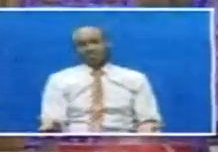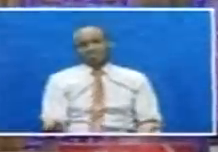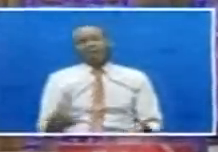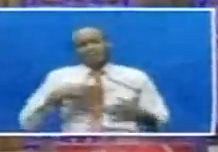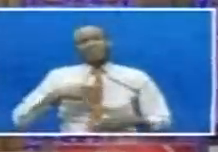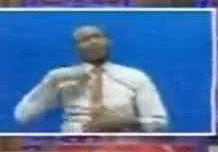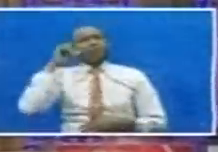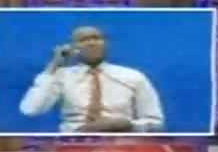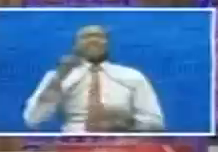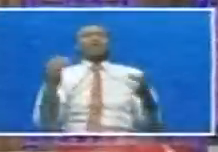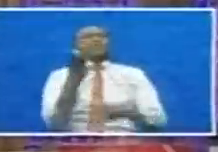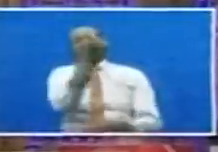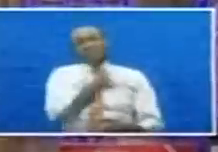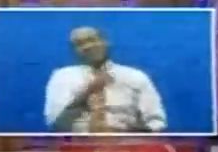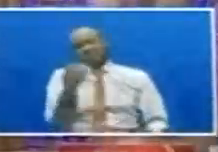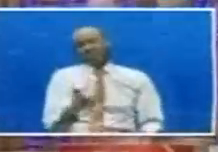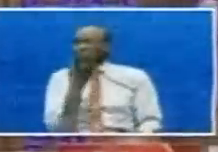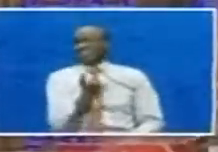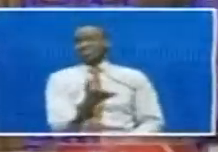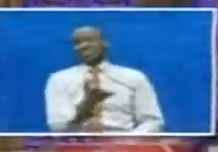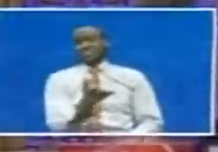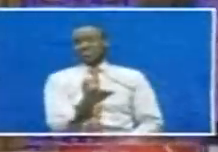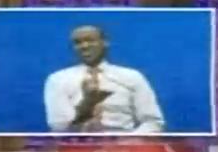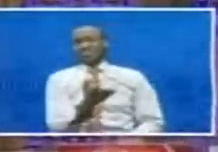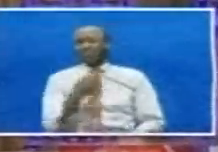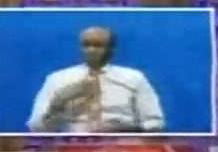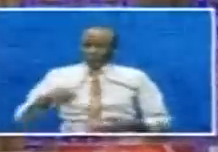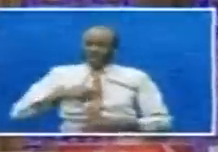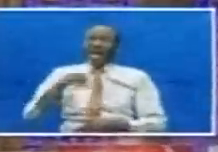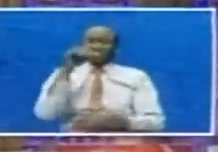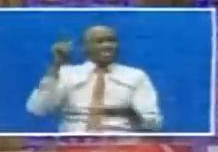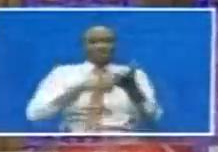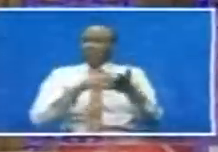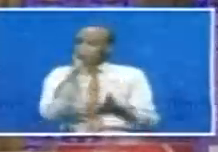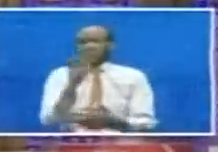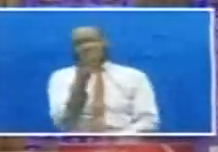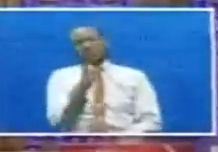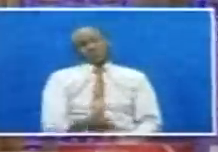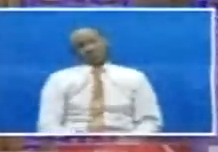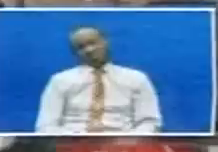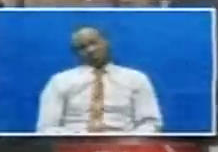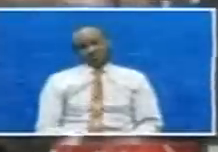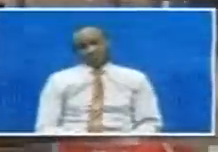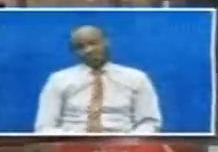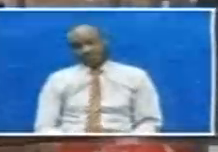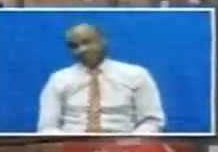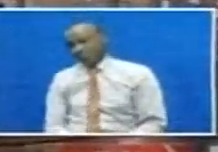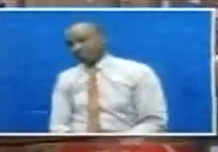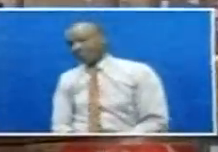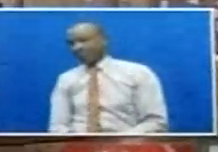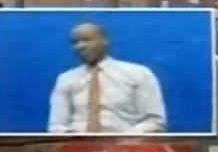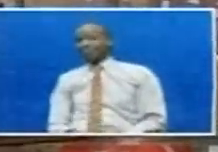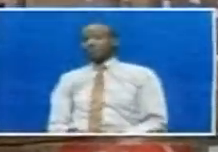coastal people have been appointed to this thing? So that's not that we're asking the wrong questions. Absolutely, I agree. Okay,